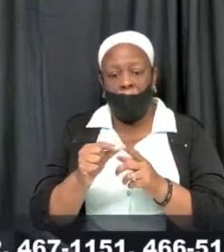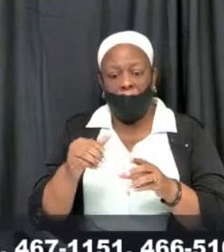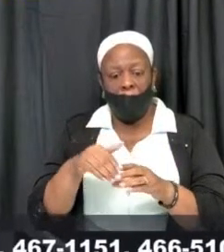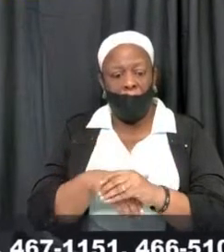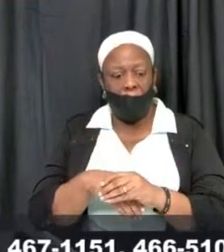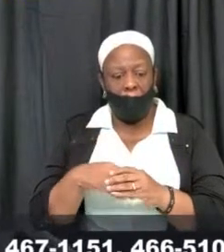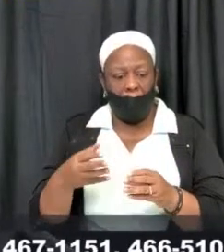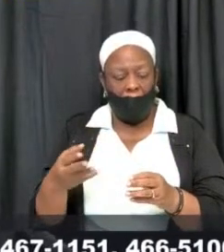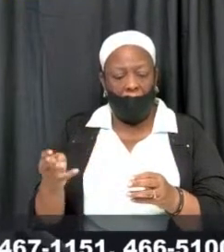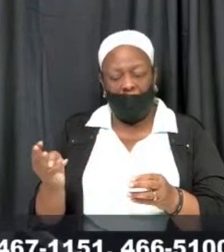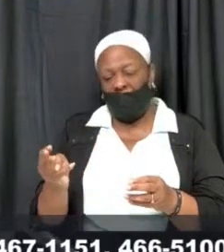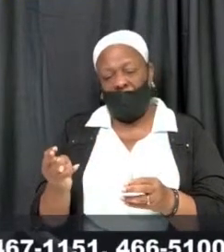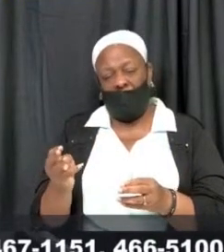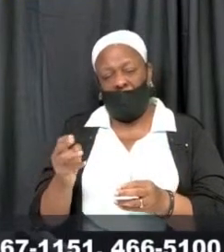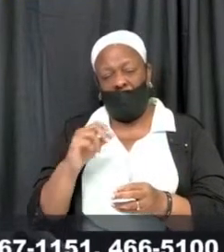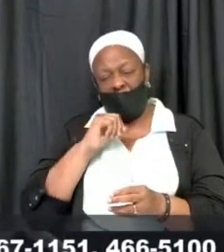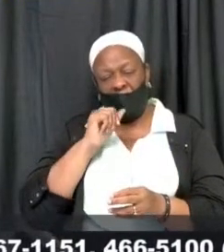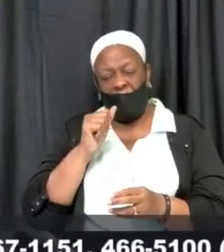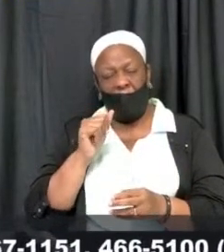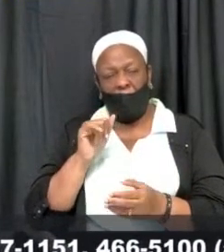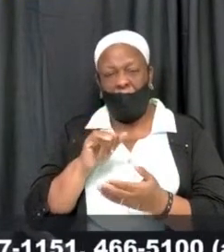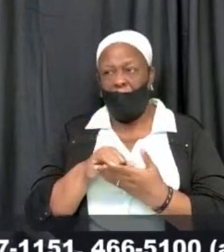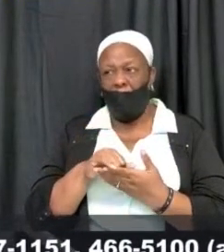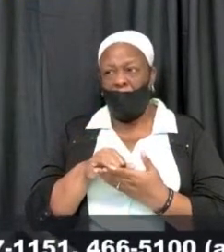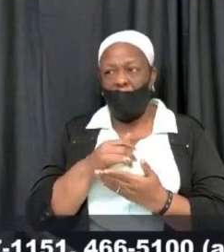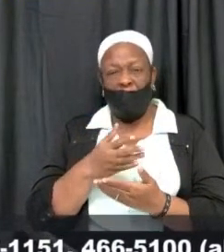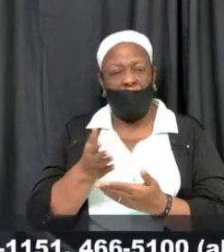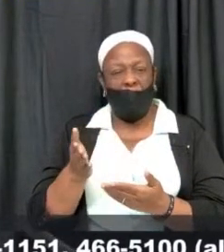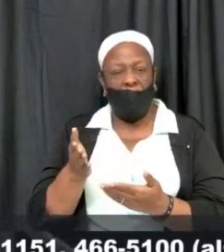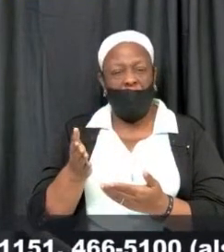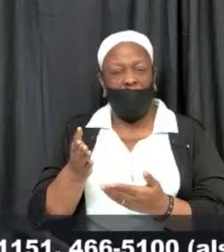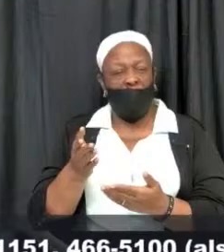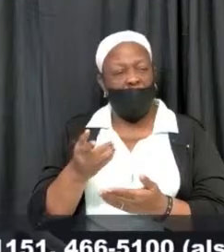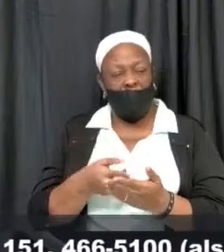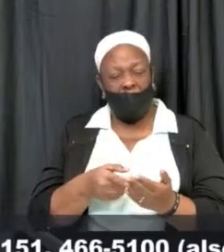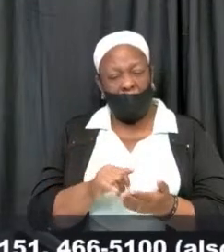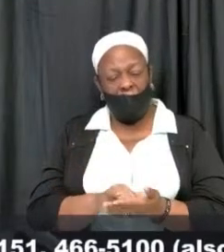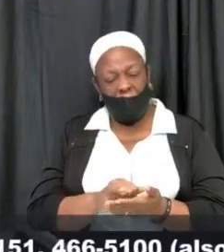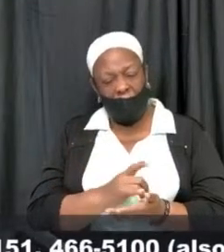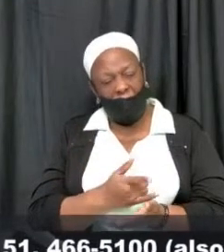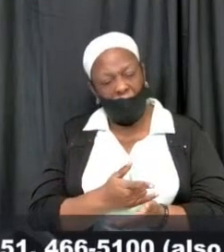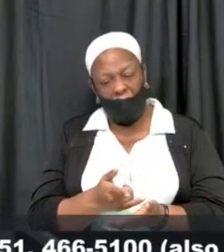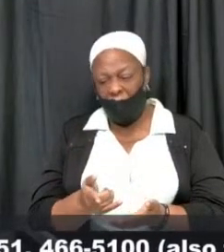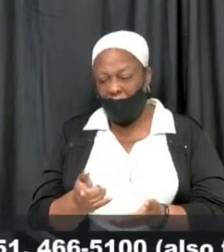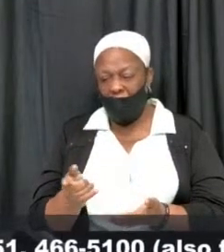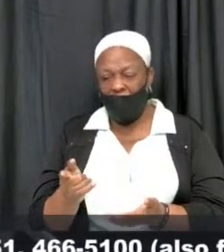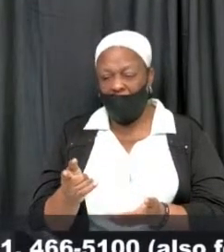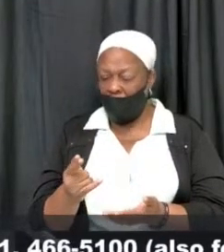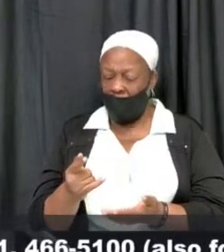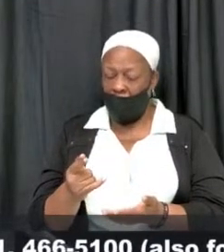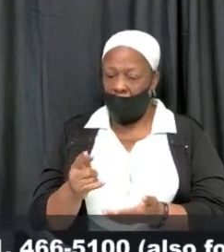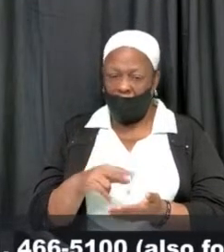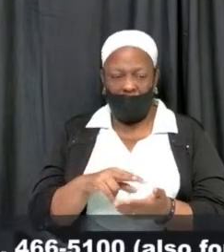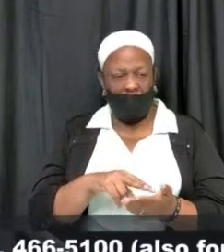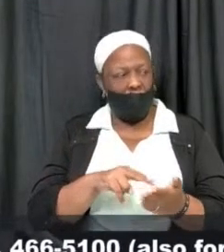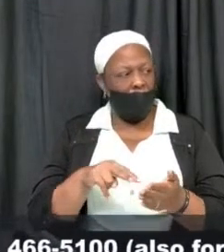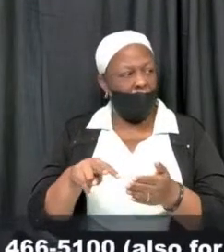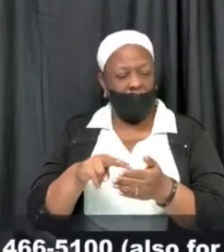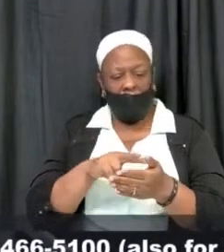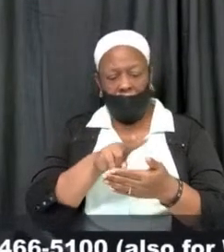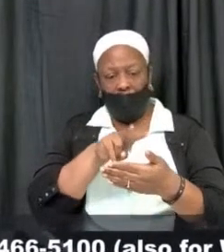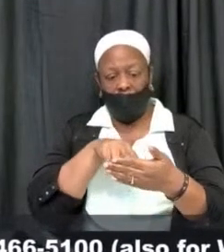the indictment, genocide and crimes against humanity by 5G pandemic